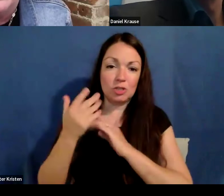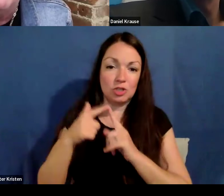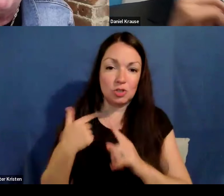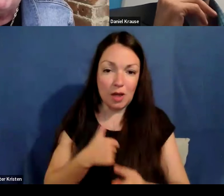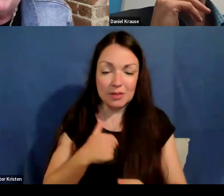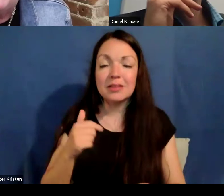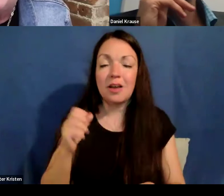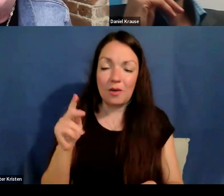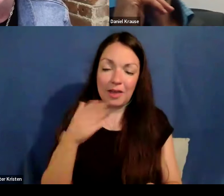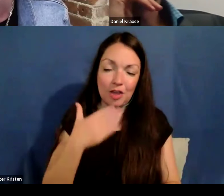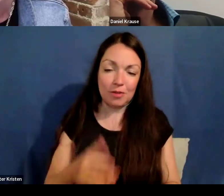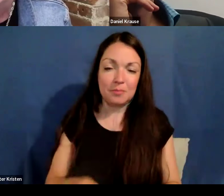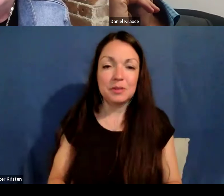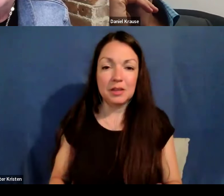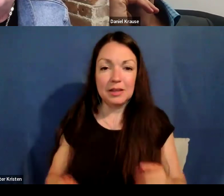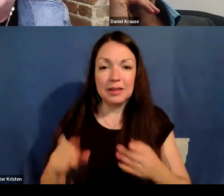good.